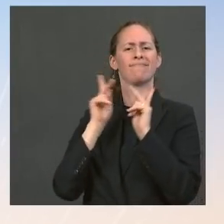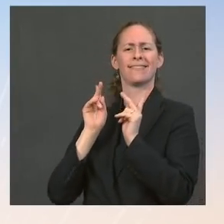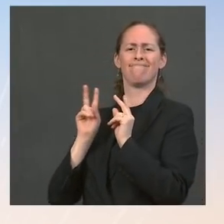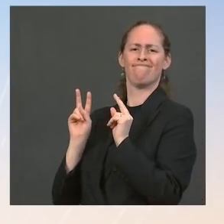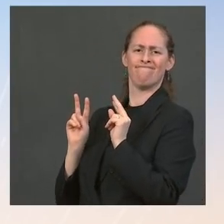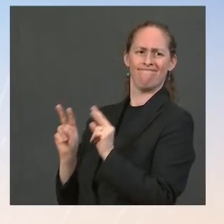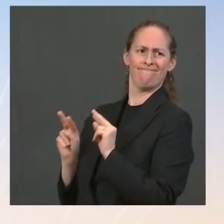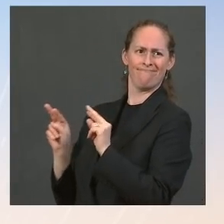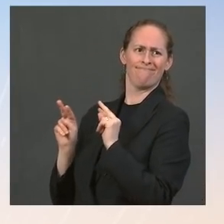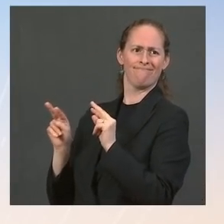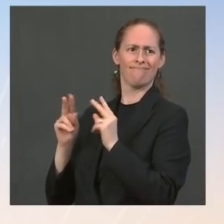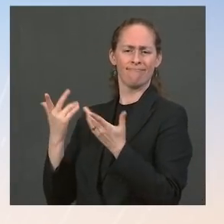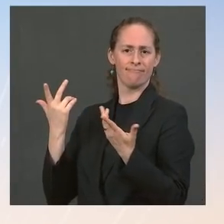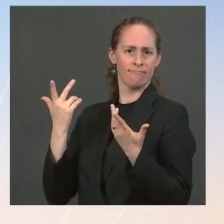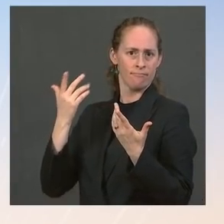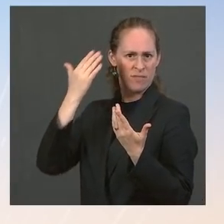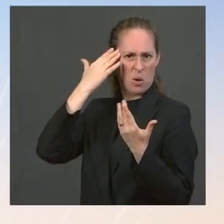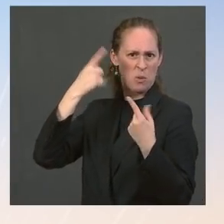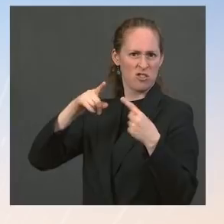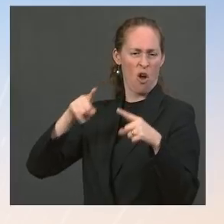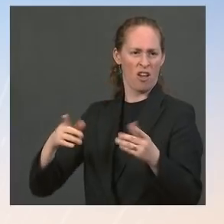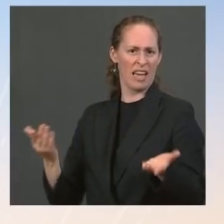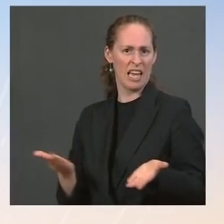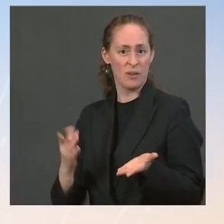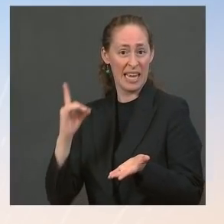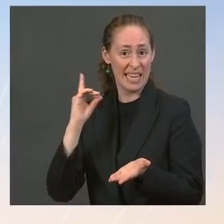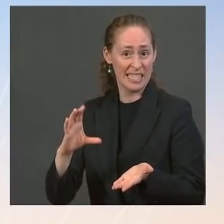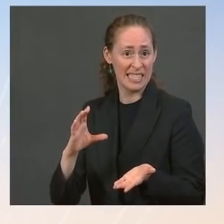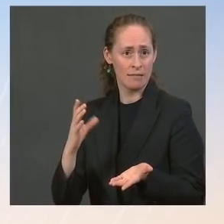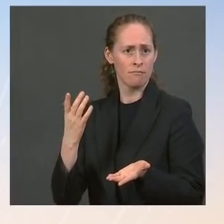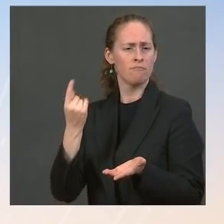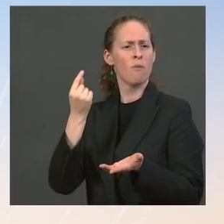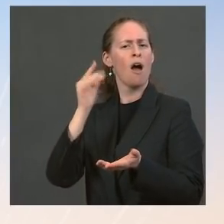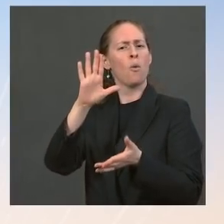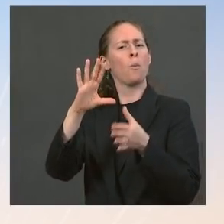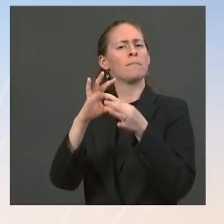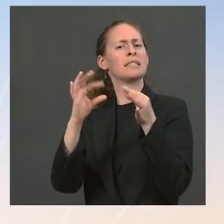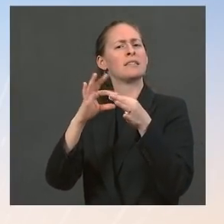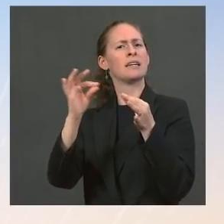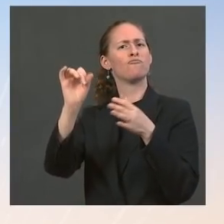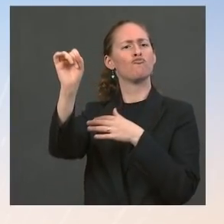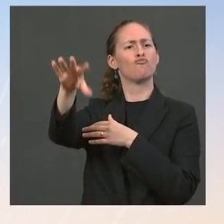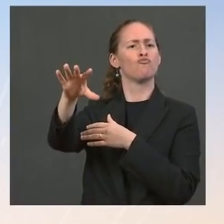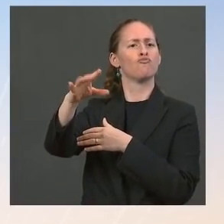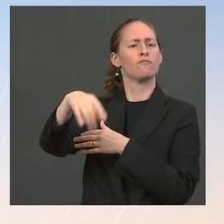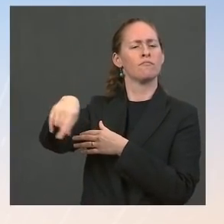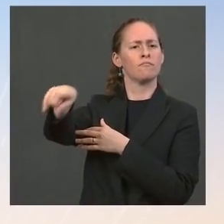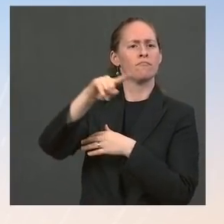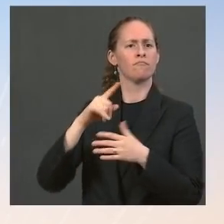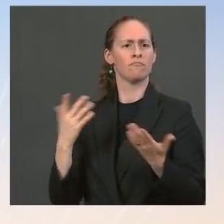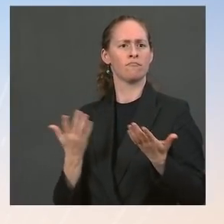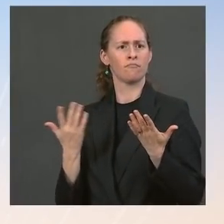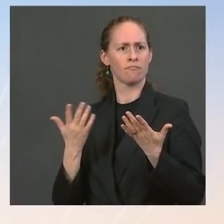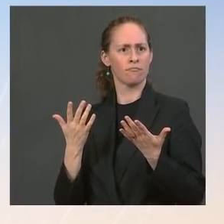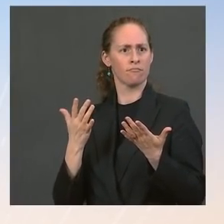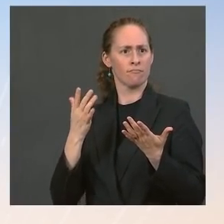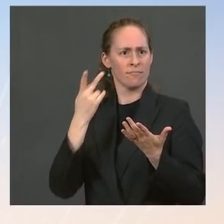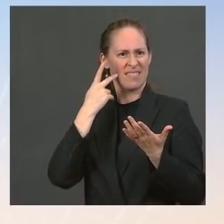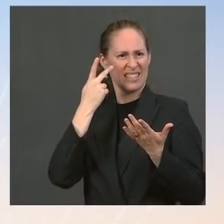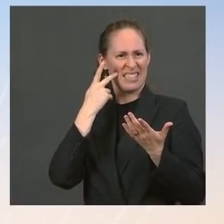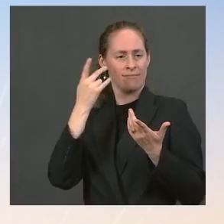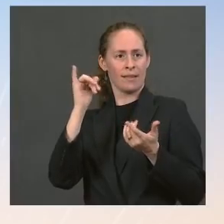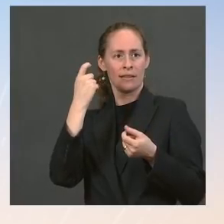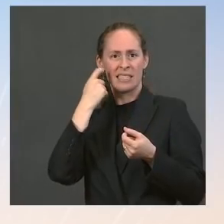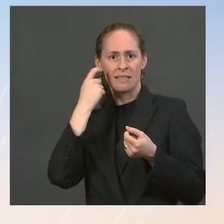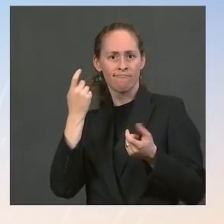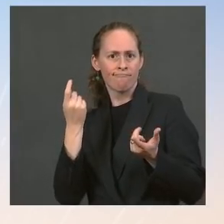in Washington about what is your message to the American people as they look at, as you've said, a messy situation, the chaos of democracy? We